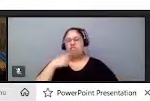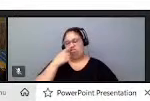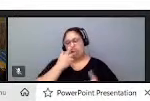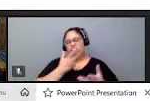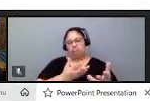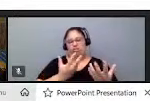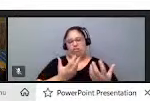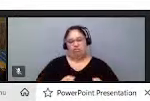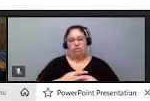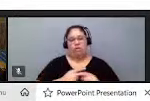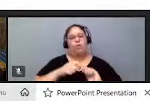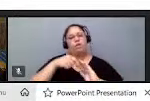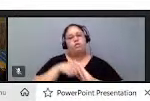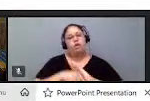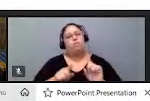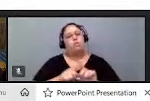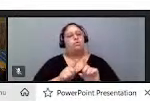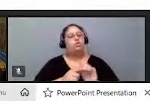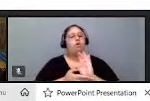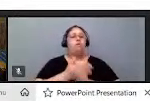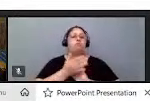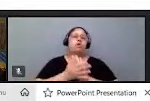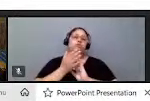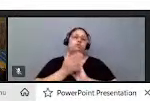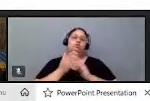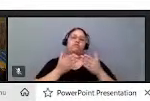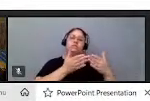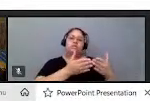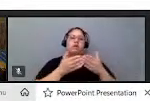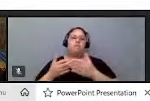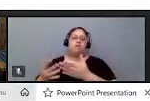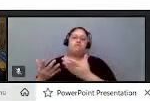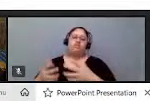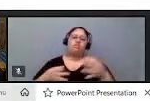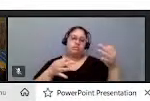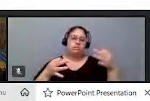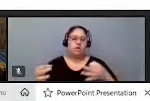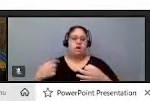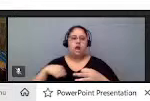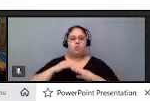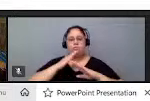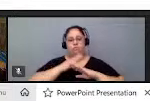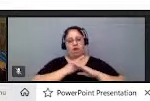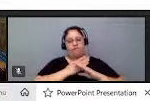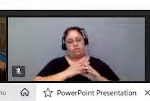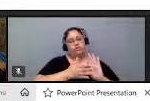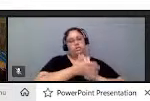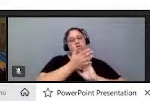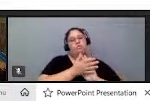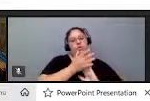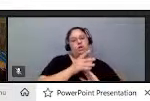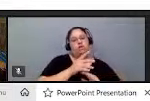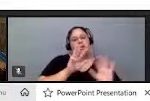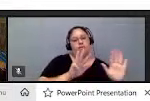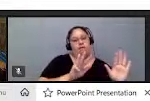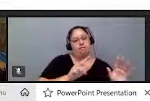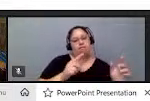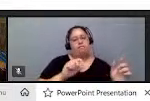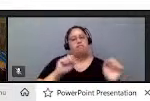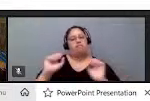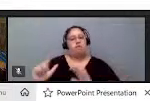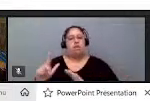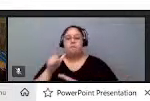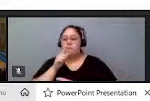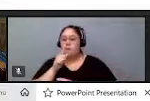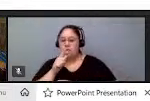that just is breaking down the terminal operations I think I've mentioned that already in terms of our private terminal operators that is nine and then our